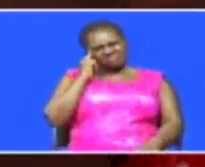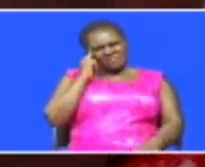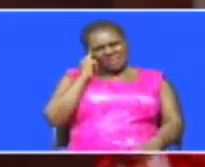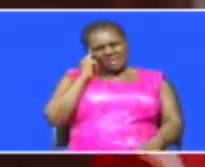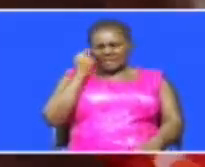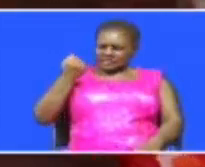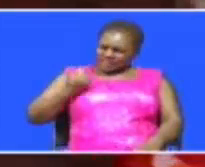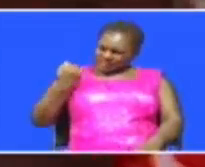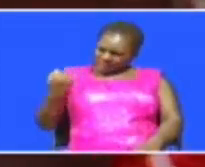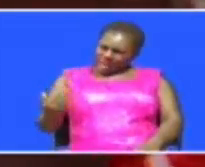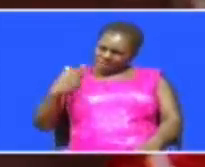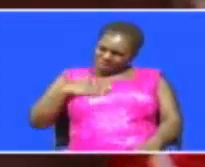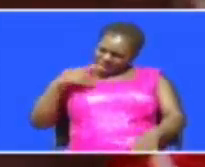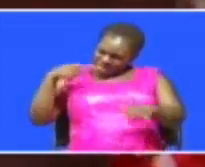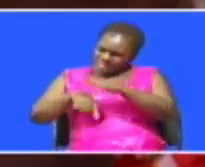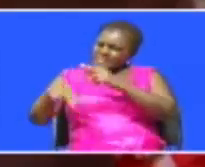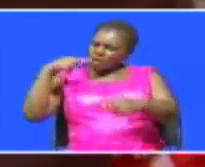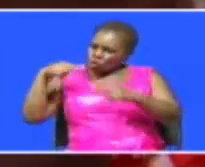if my child is inside there,